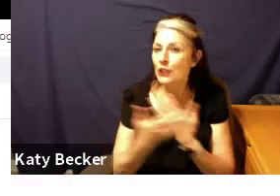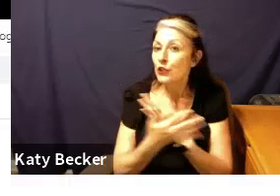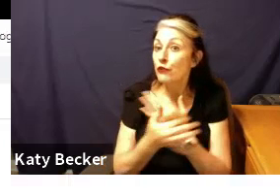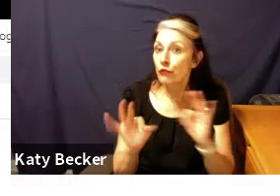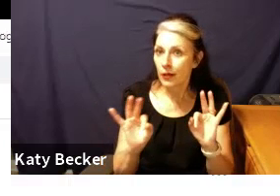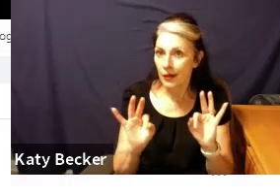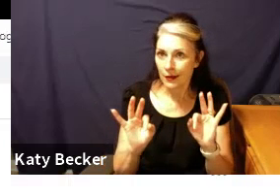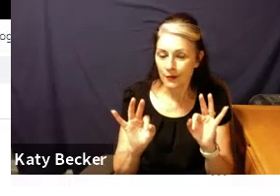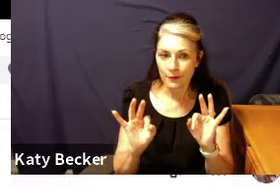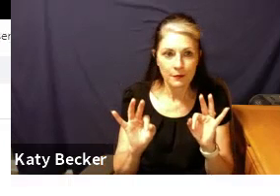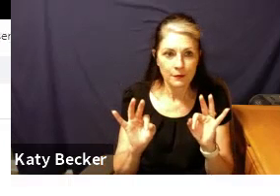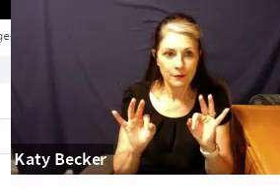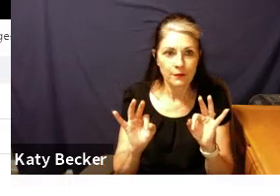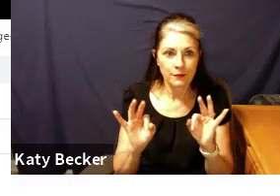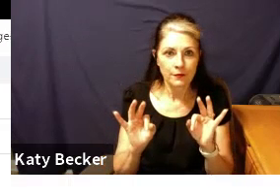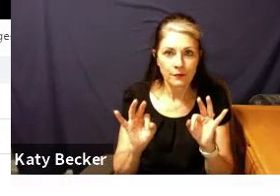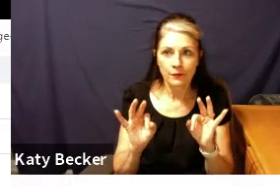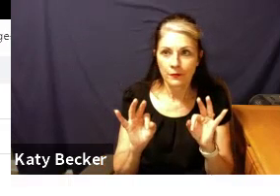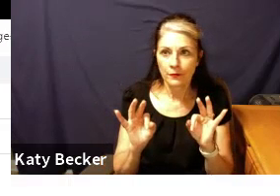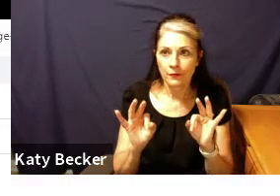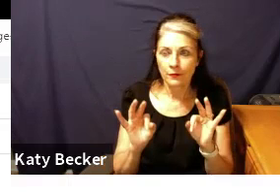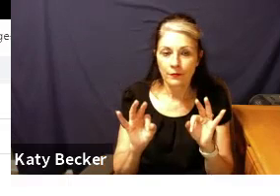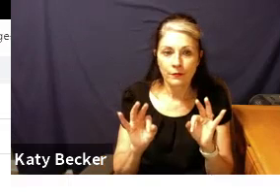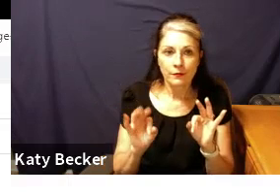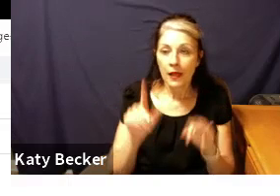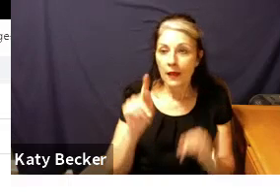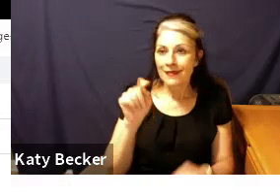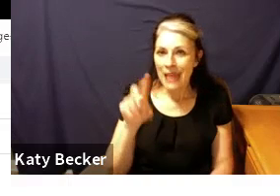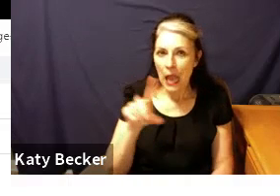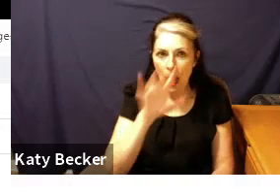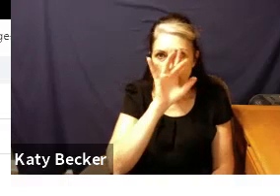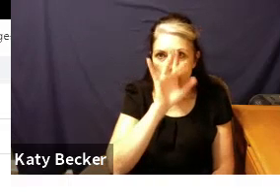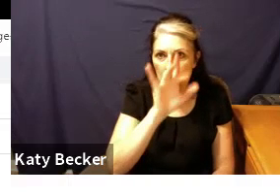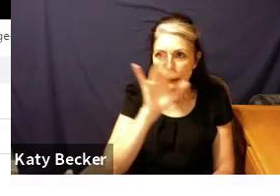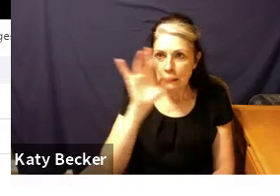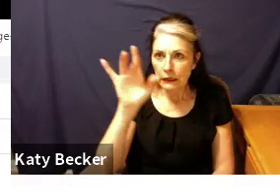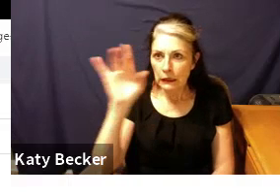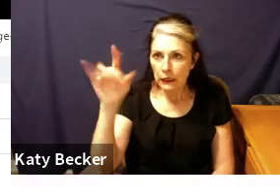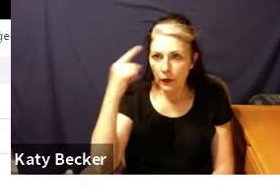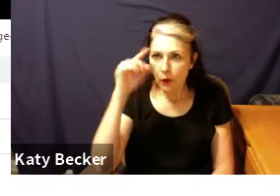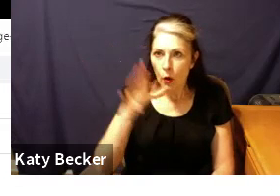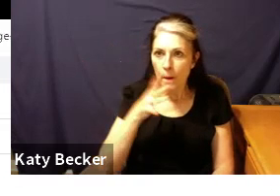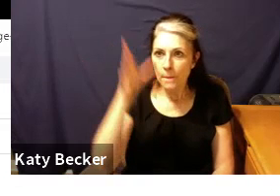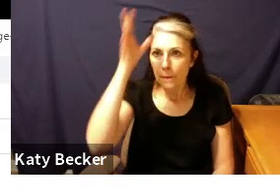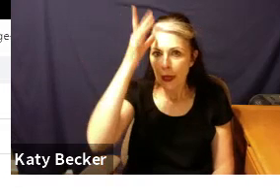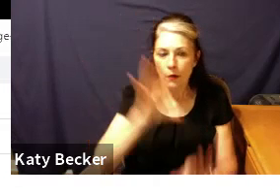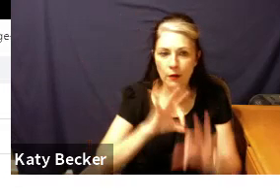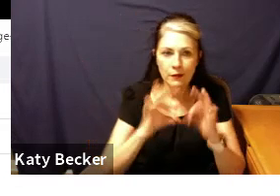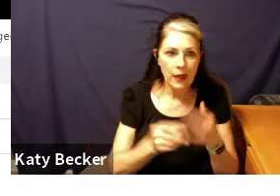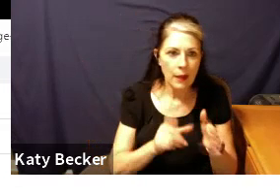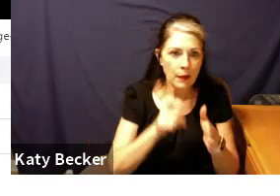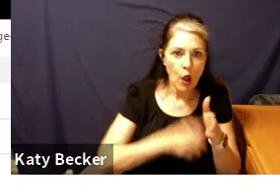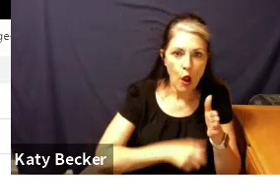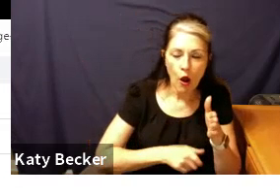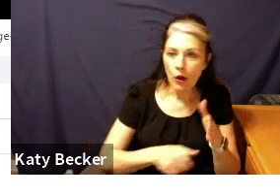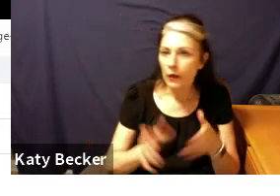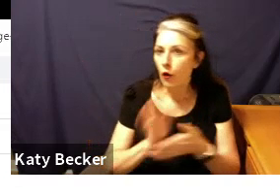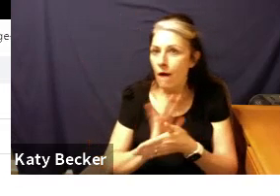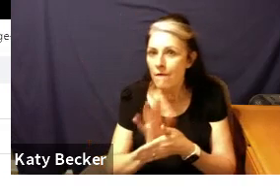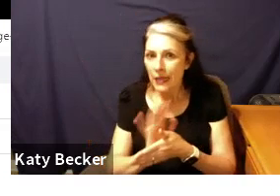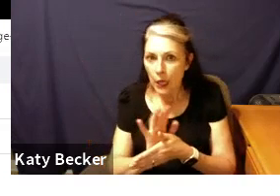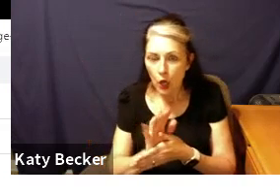website, and there are tabs there for parents and families. There are articles, there are